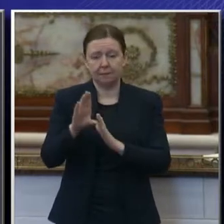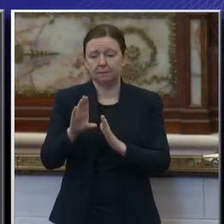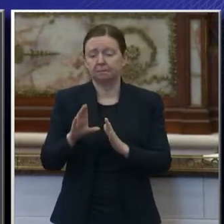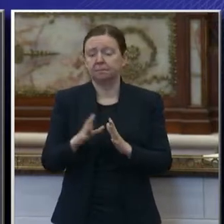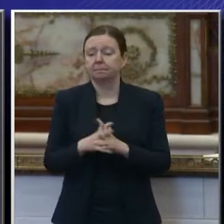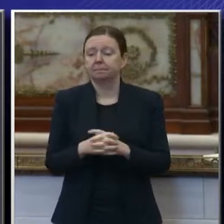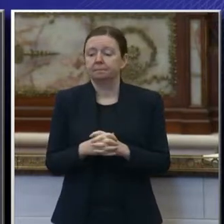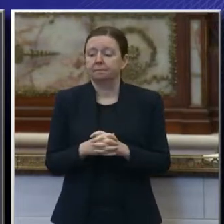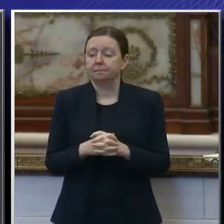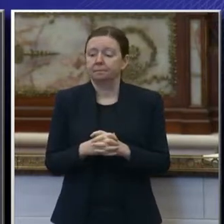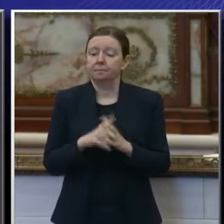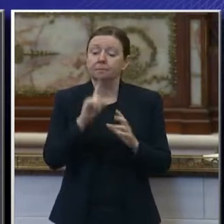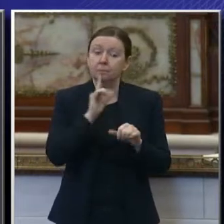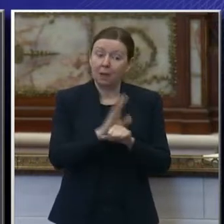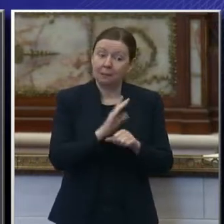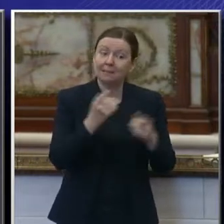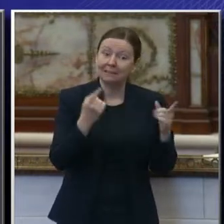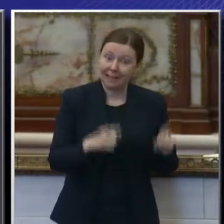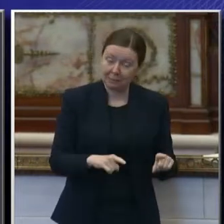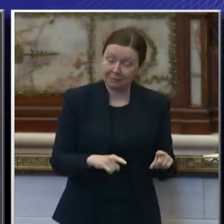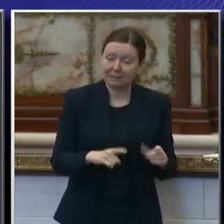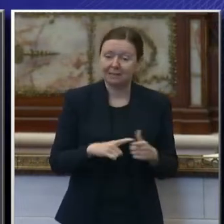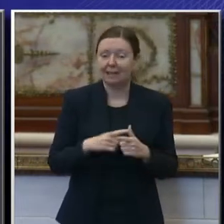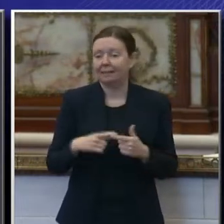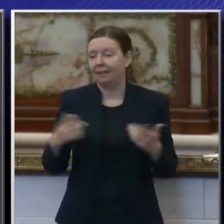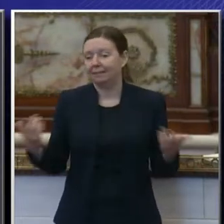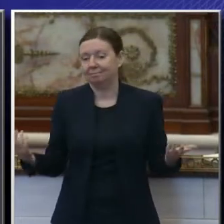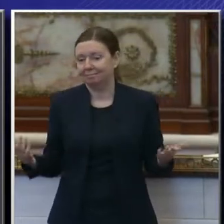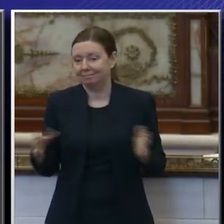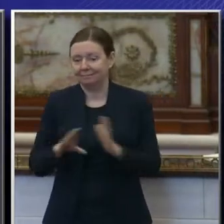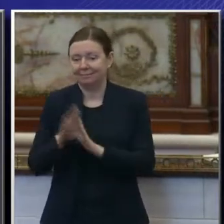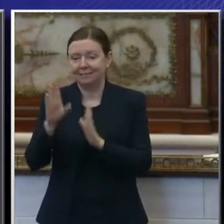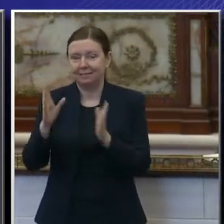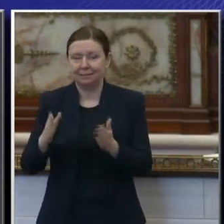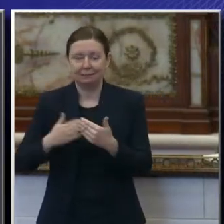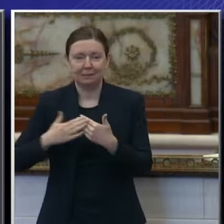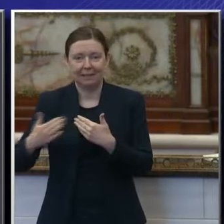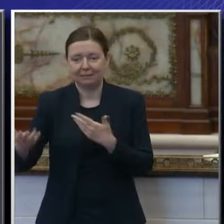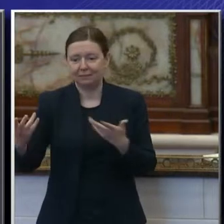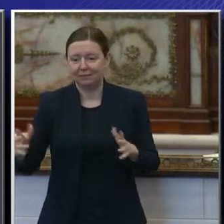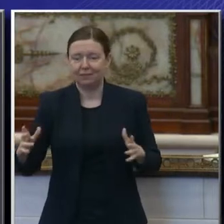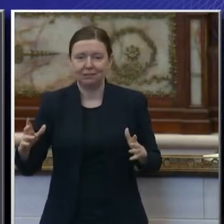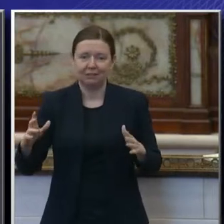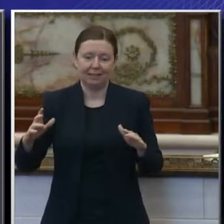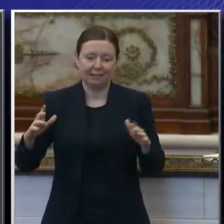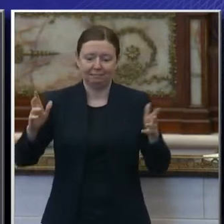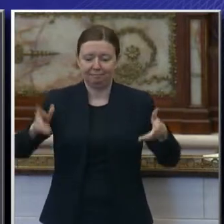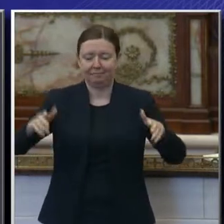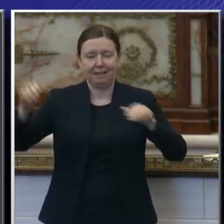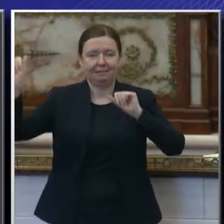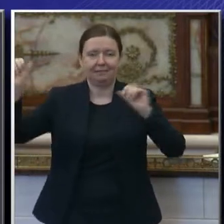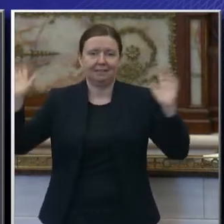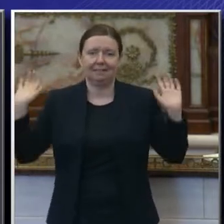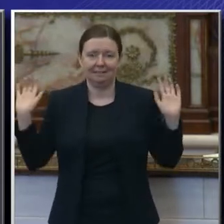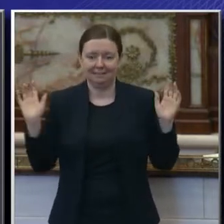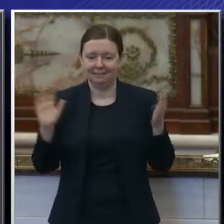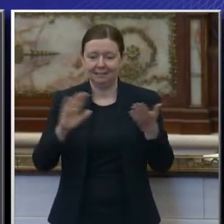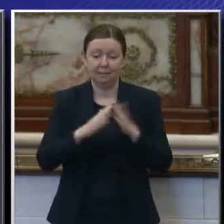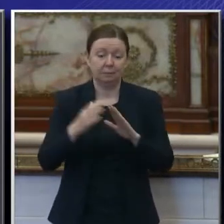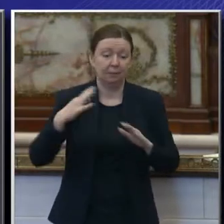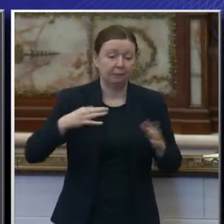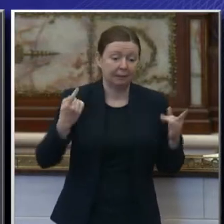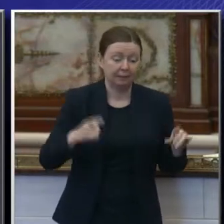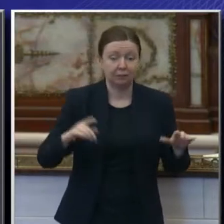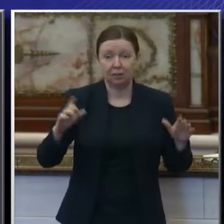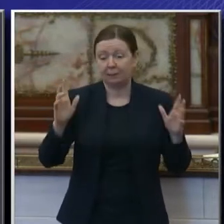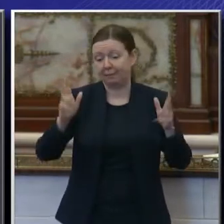were promises made. And then the developer, after it was all said and done, they walked away. They walked away from the community benefits